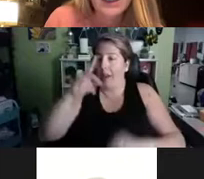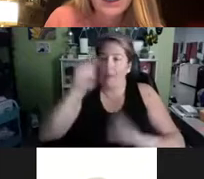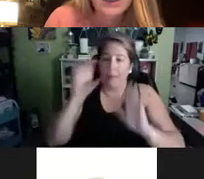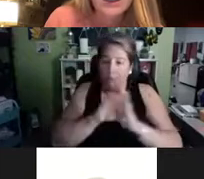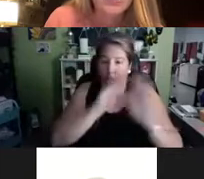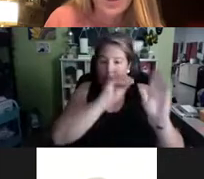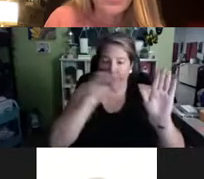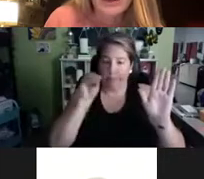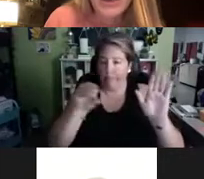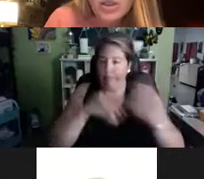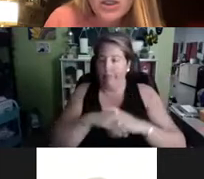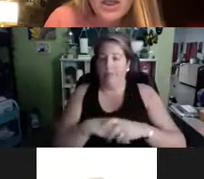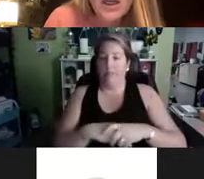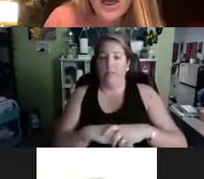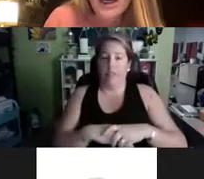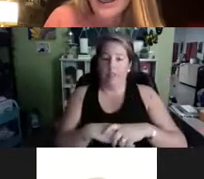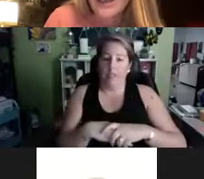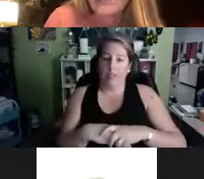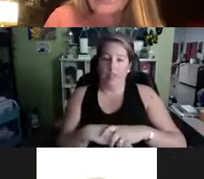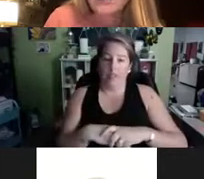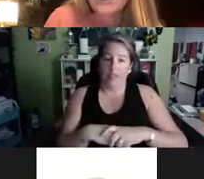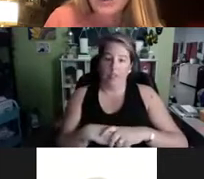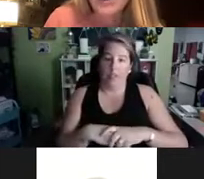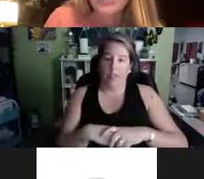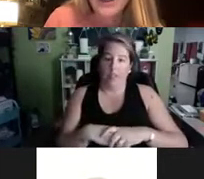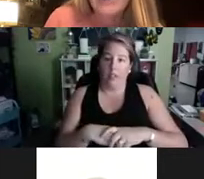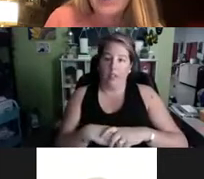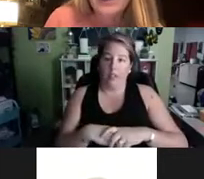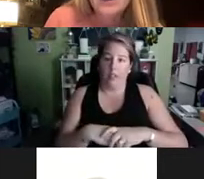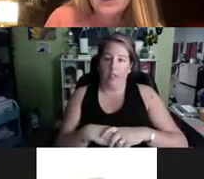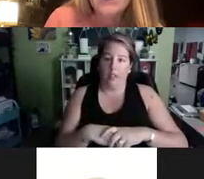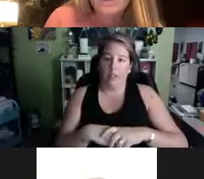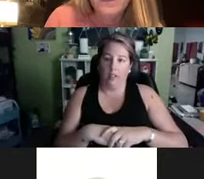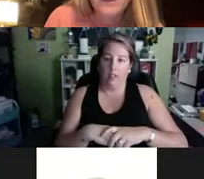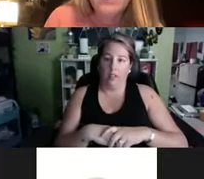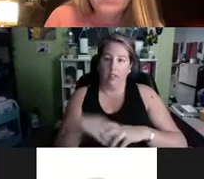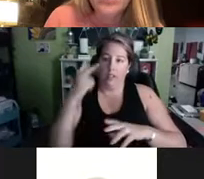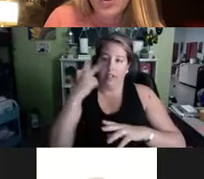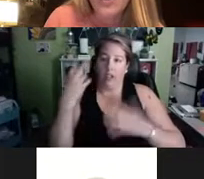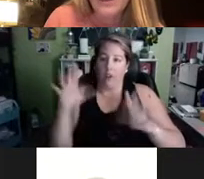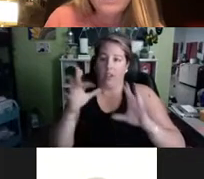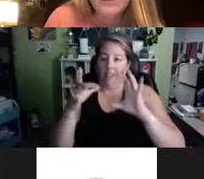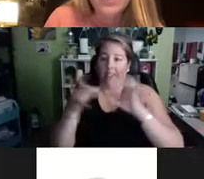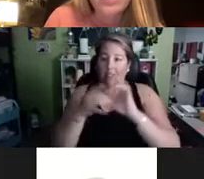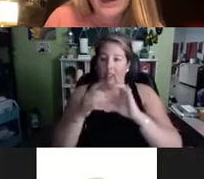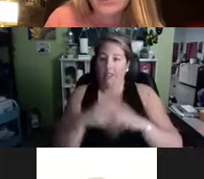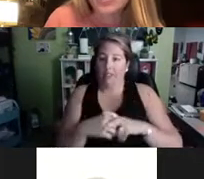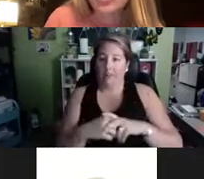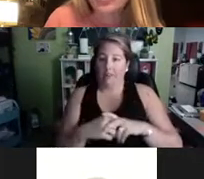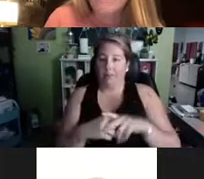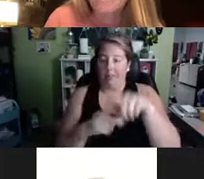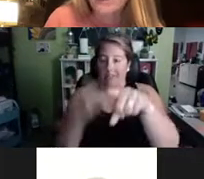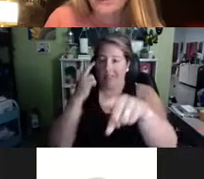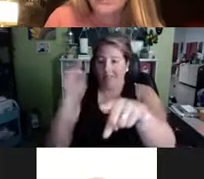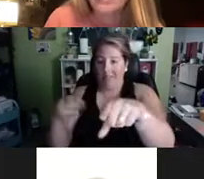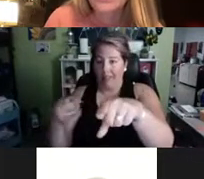basically is custom on my picture. I already have it linked. So if I open it up, it goes back